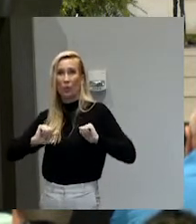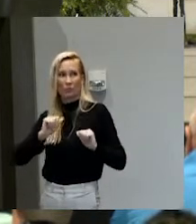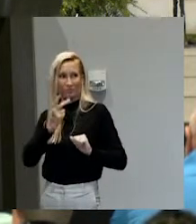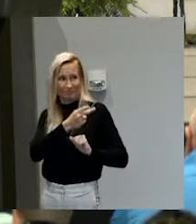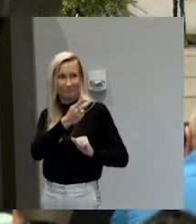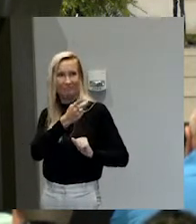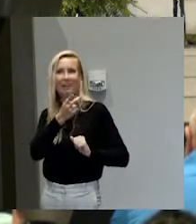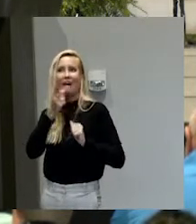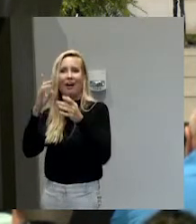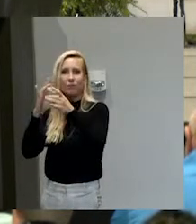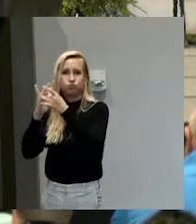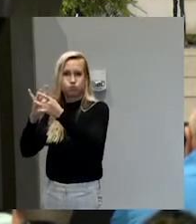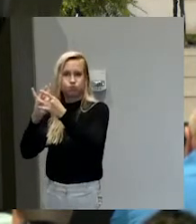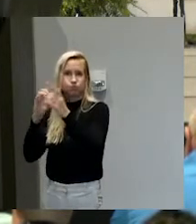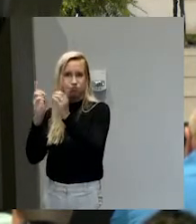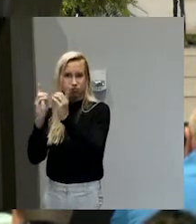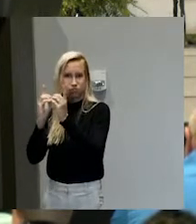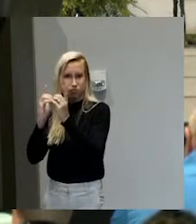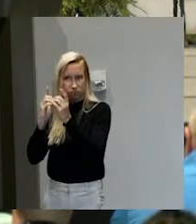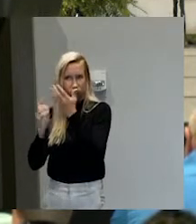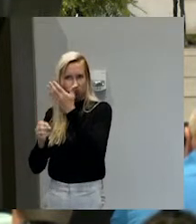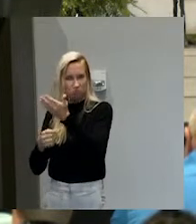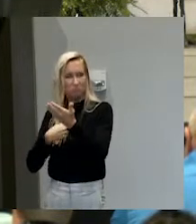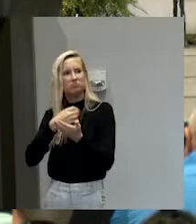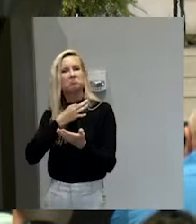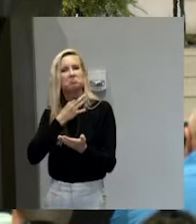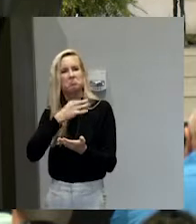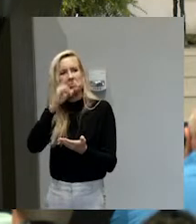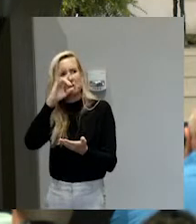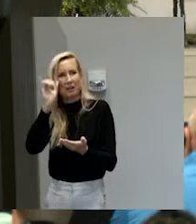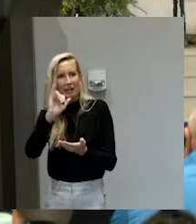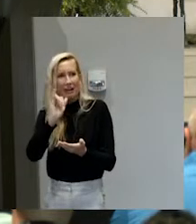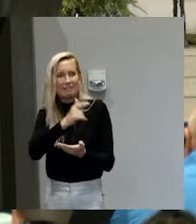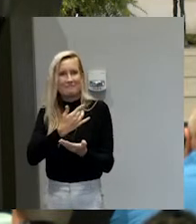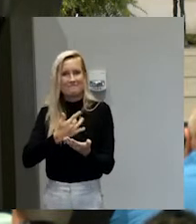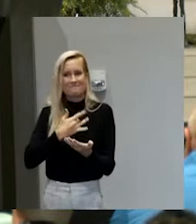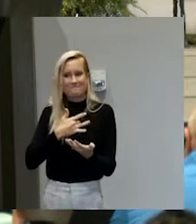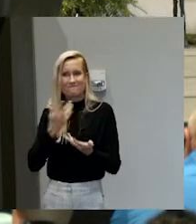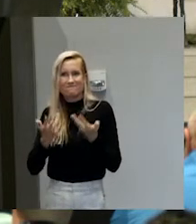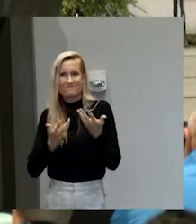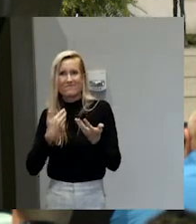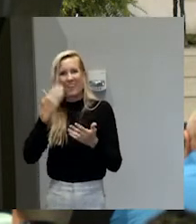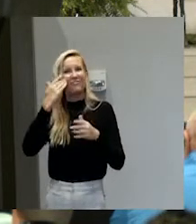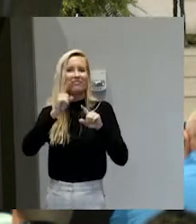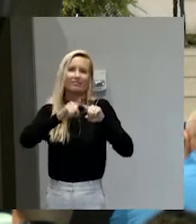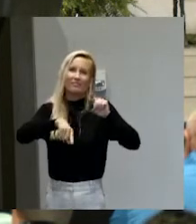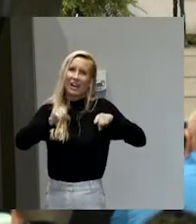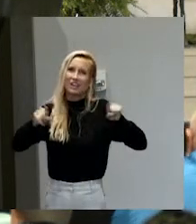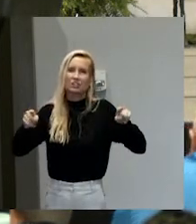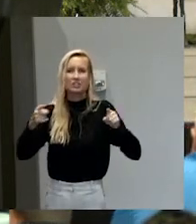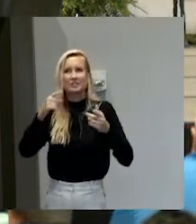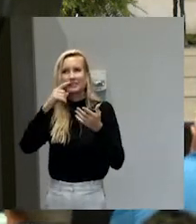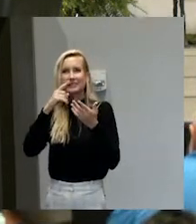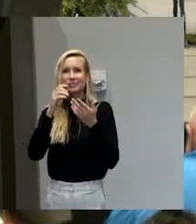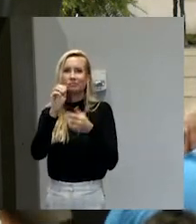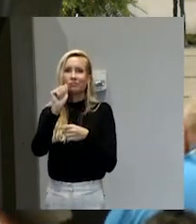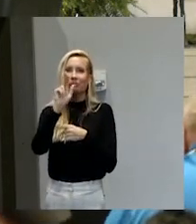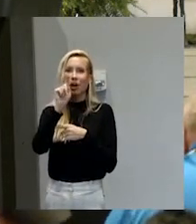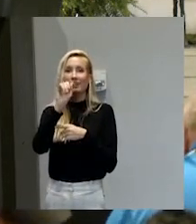as far as, the nuances of the autism community, dating, and relationships?